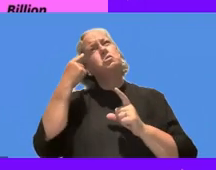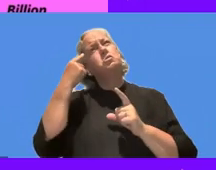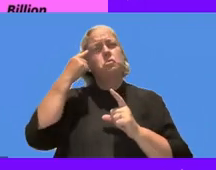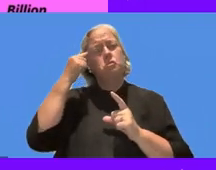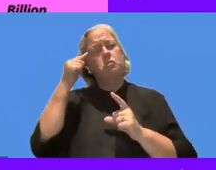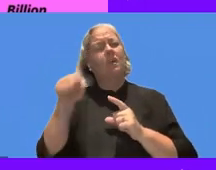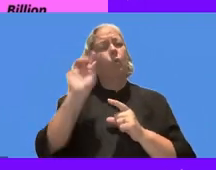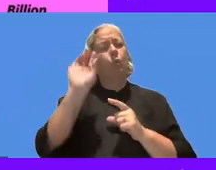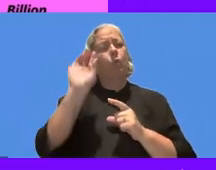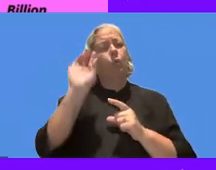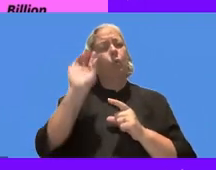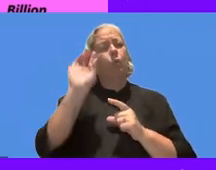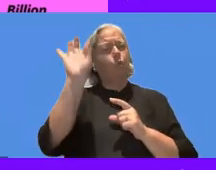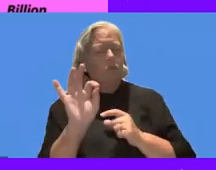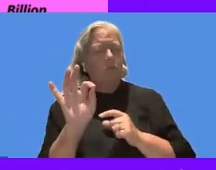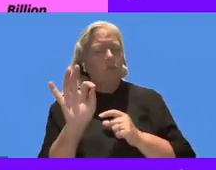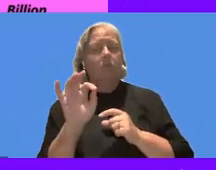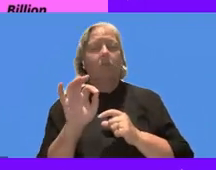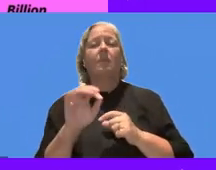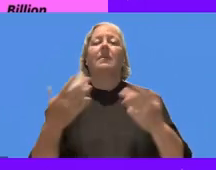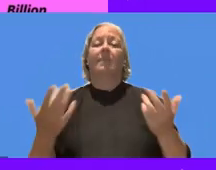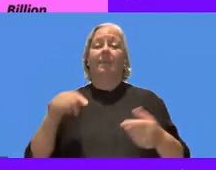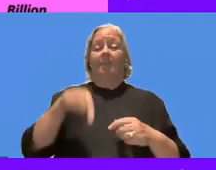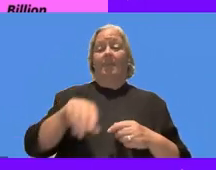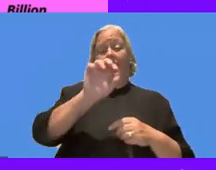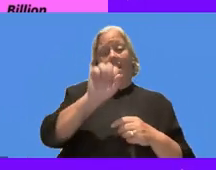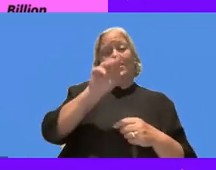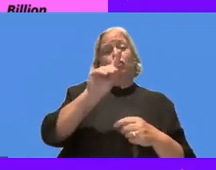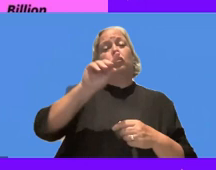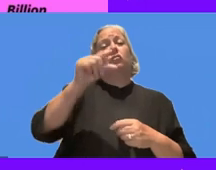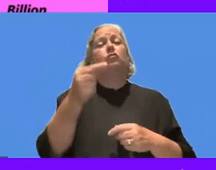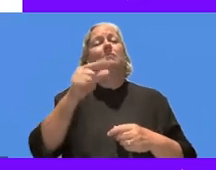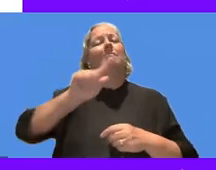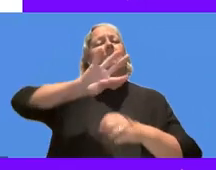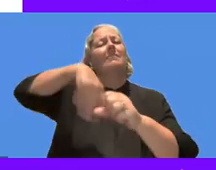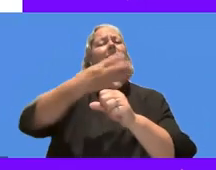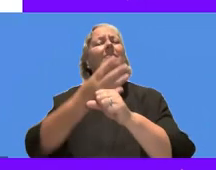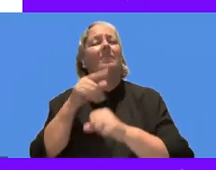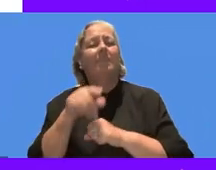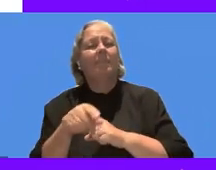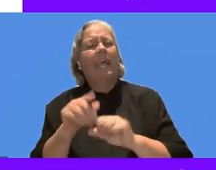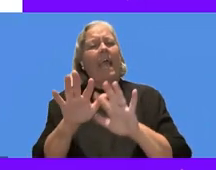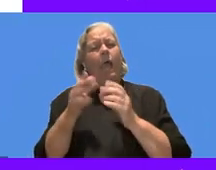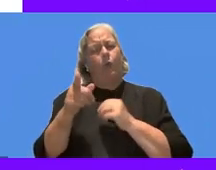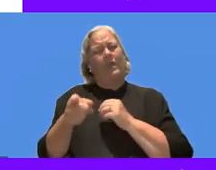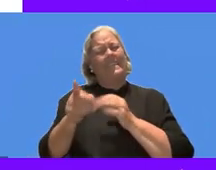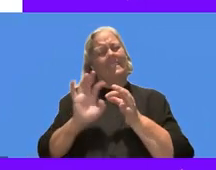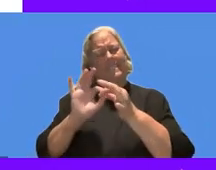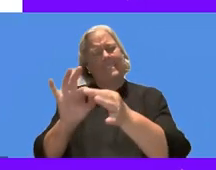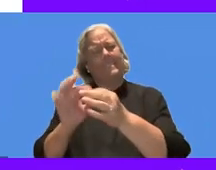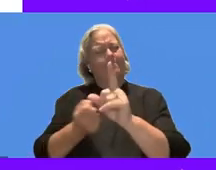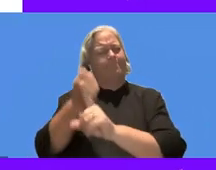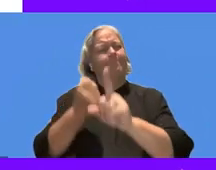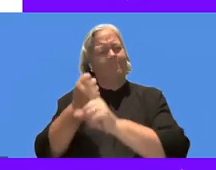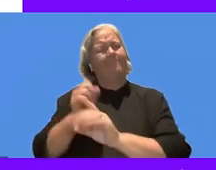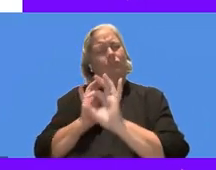it take to make the Sustainable Development Goals, the SDGs, work for adolescents and young people? And I think one of my colleagues is